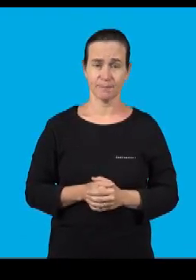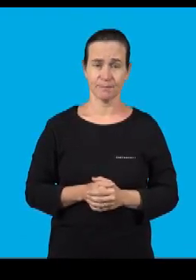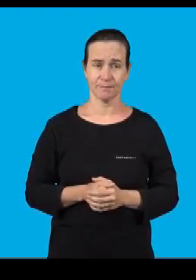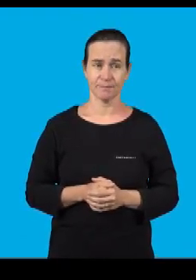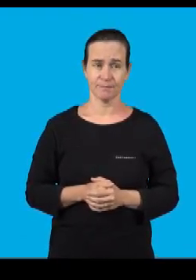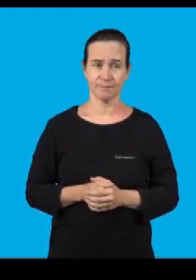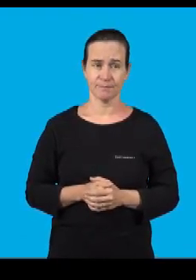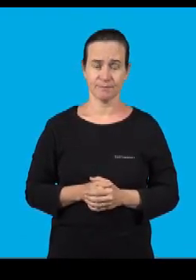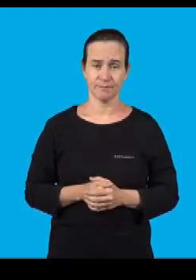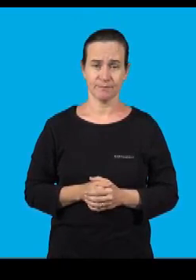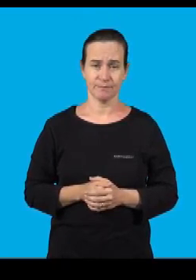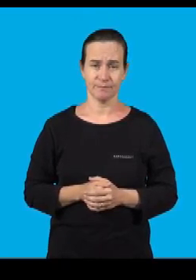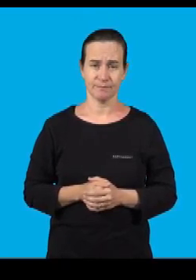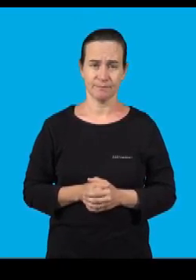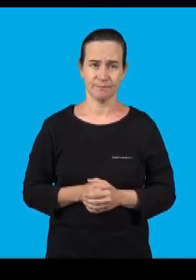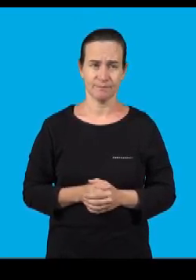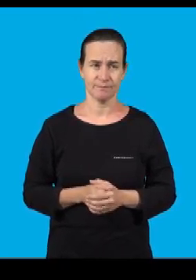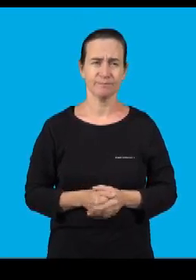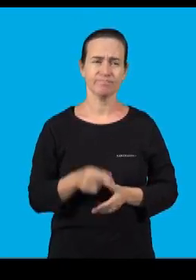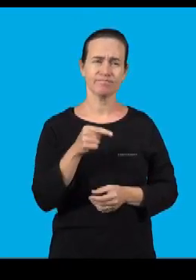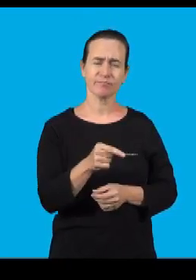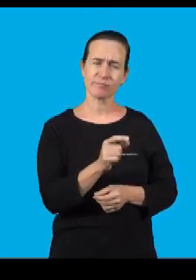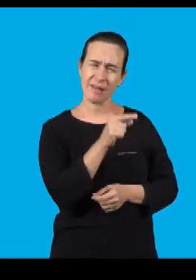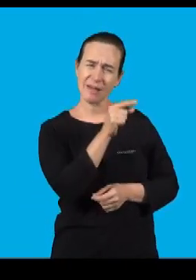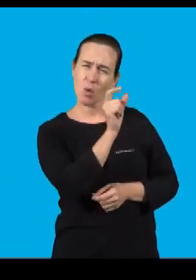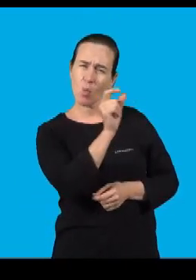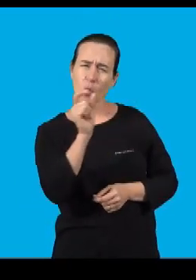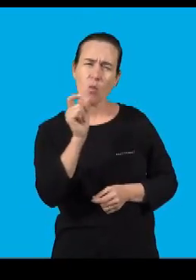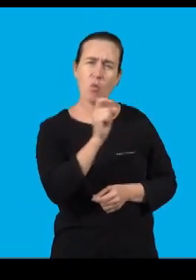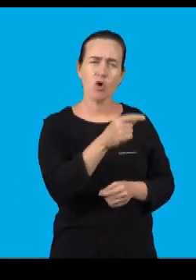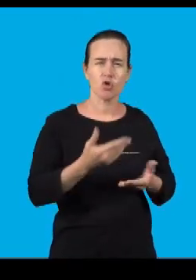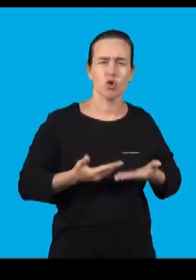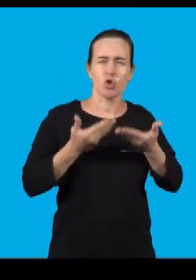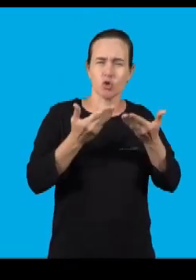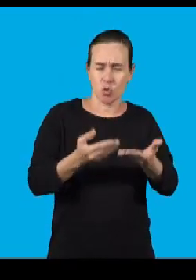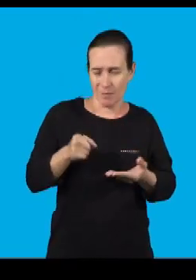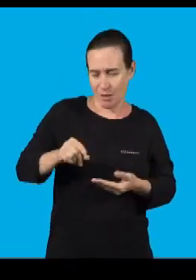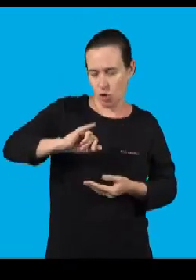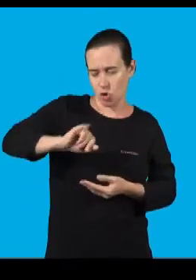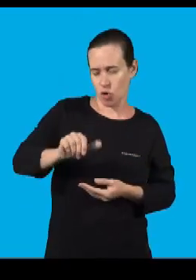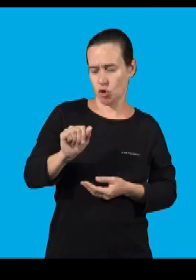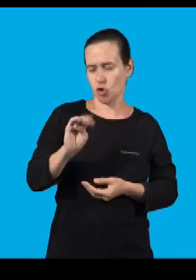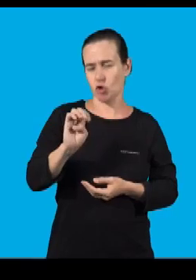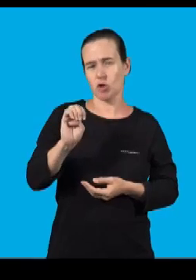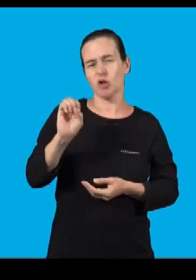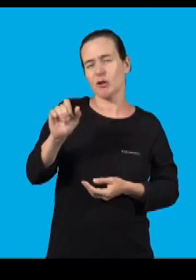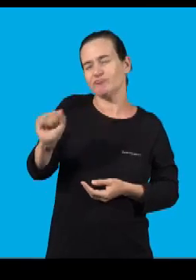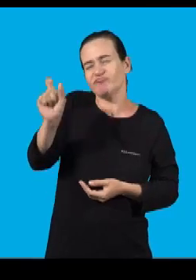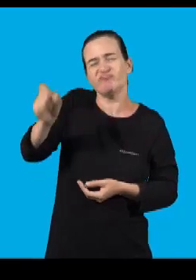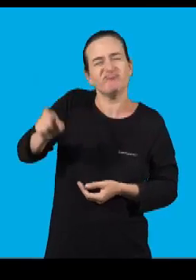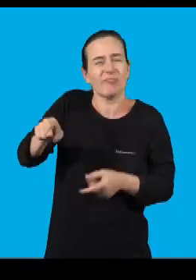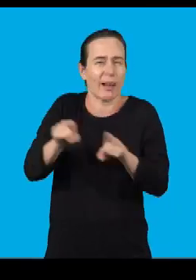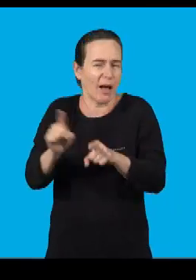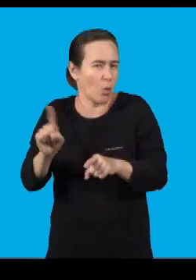all right? Okay. What do these words reveal about James Jarvis' character? And you have to support your